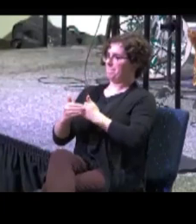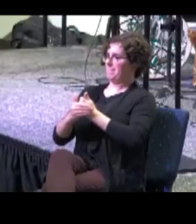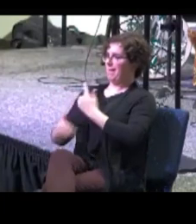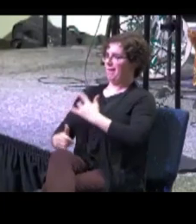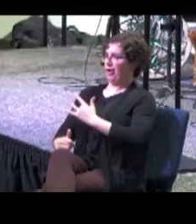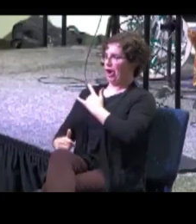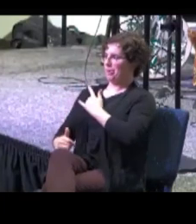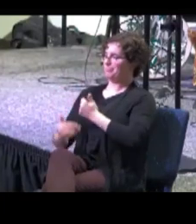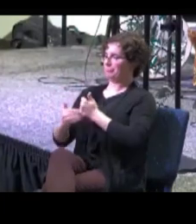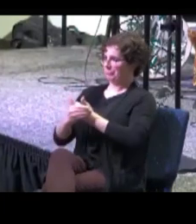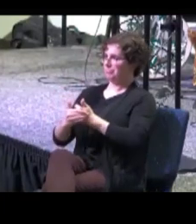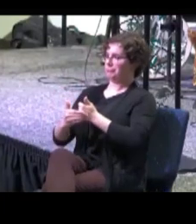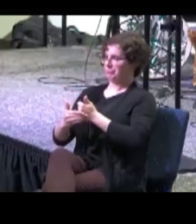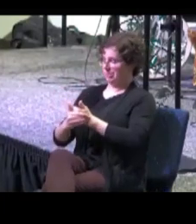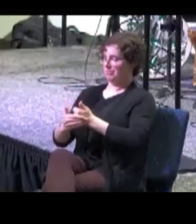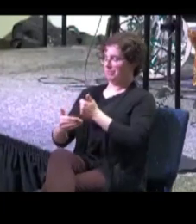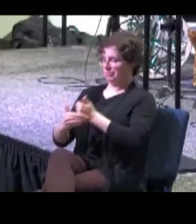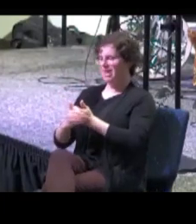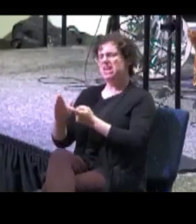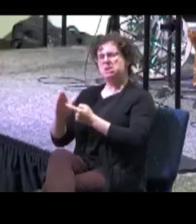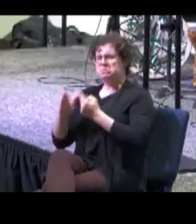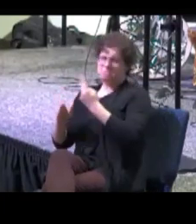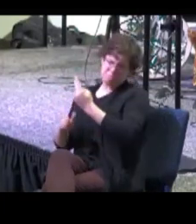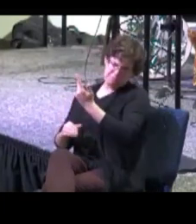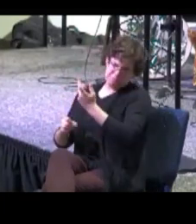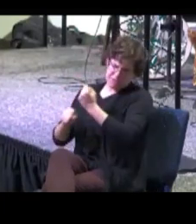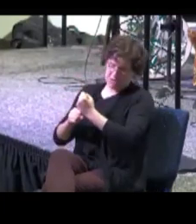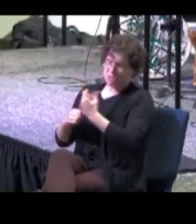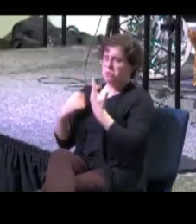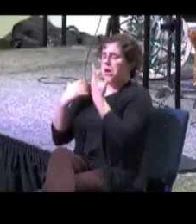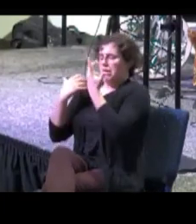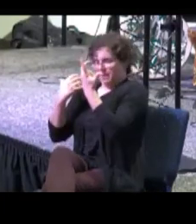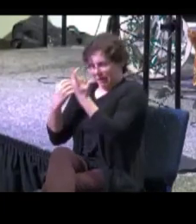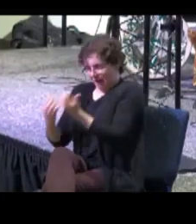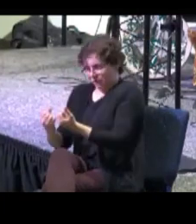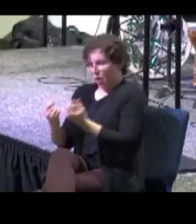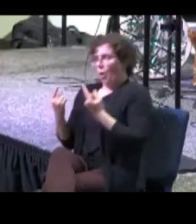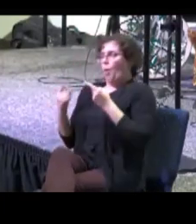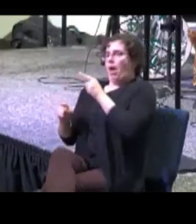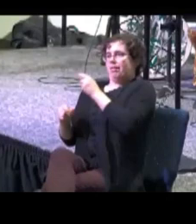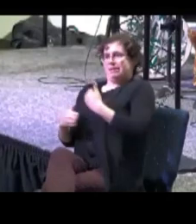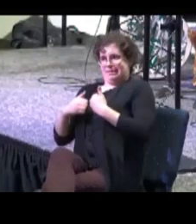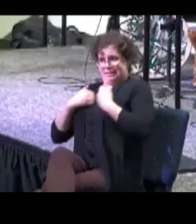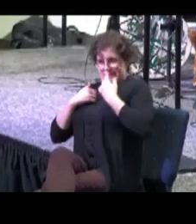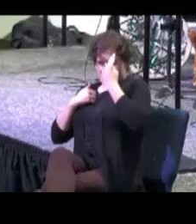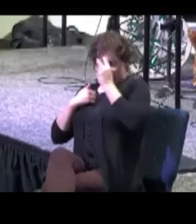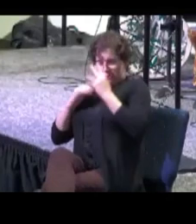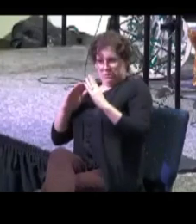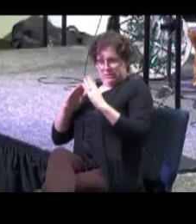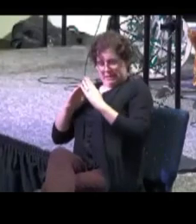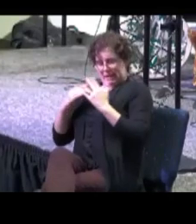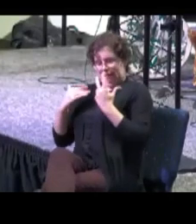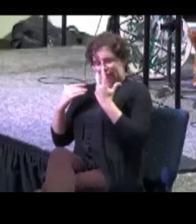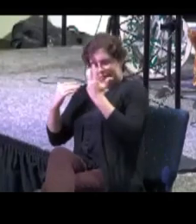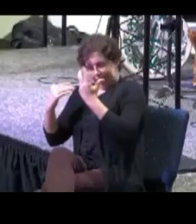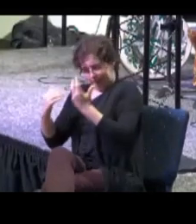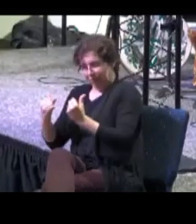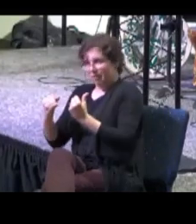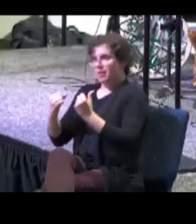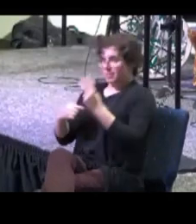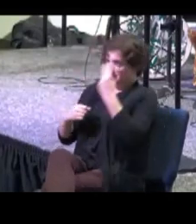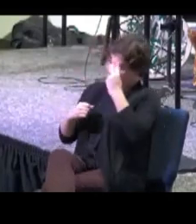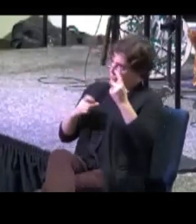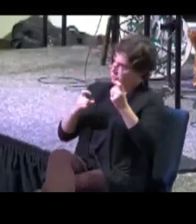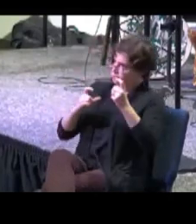It took him several years to recuperate. And while he was in Mexico City recuperating, the Mexico director,